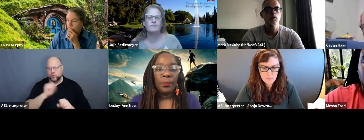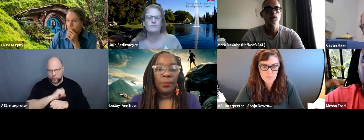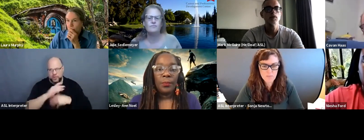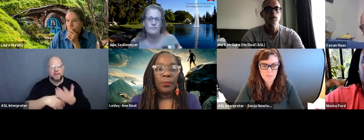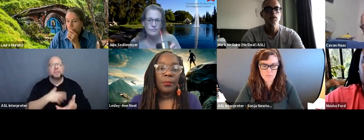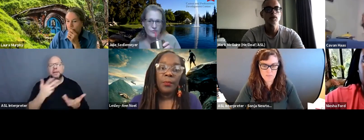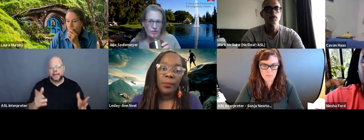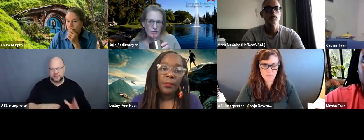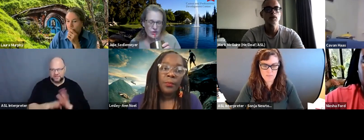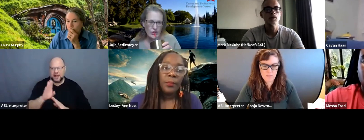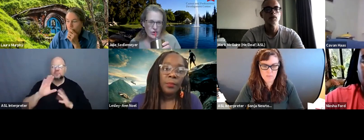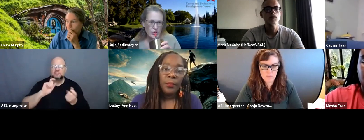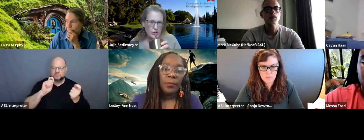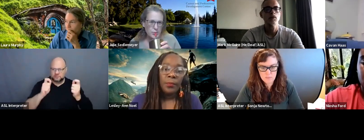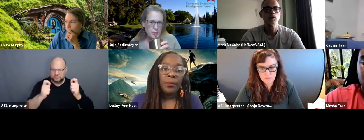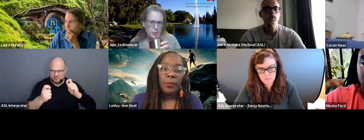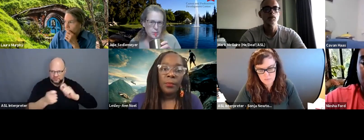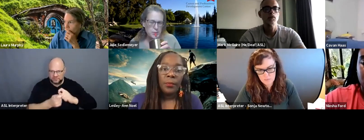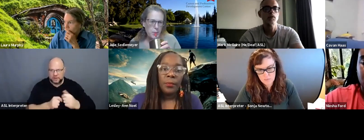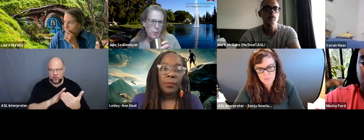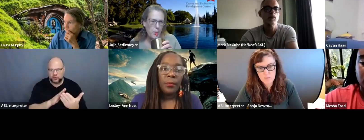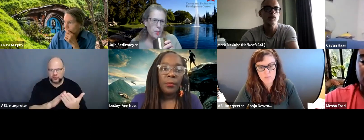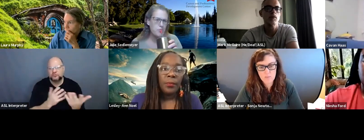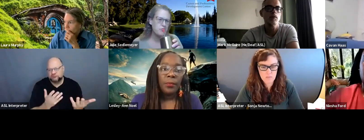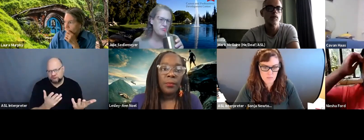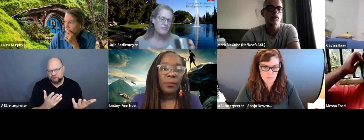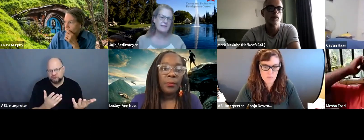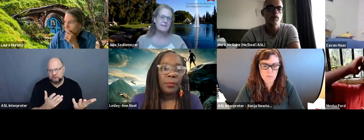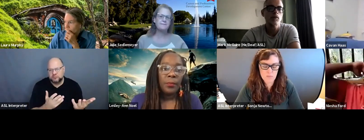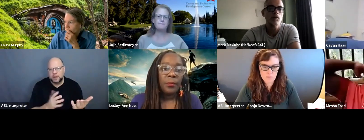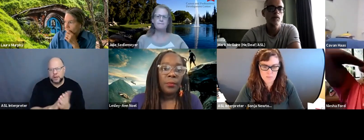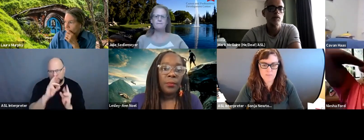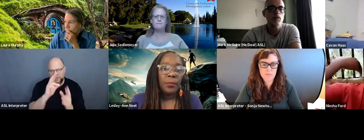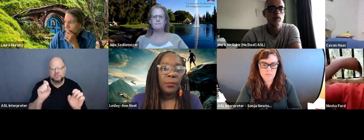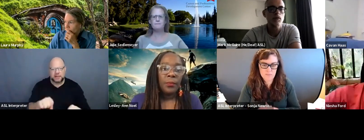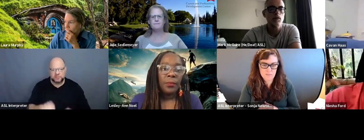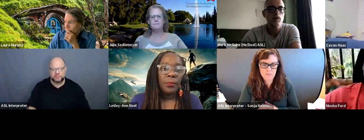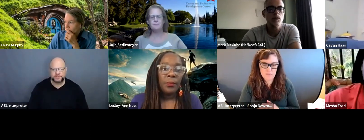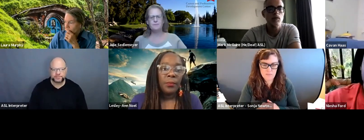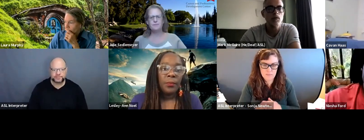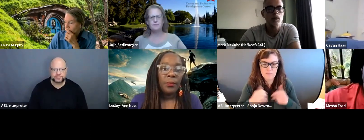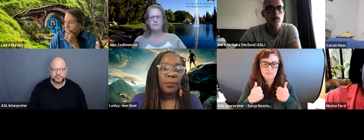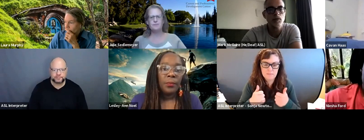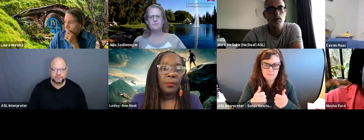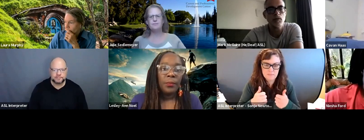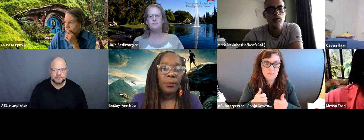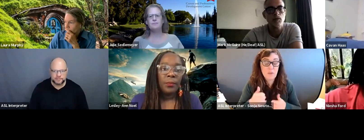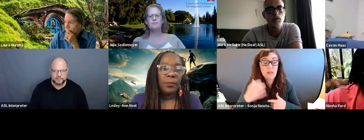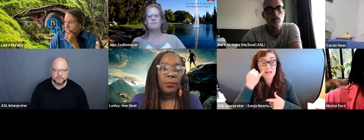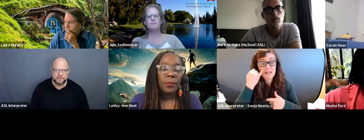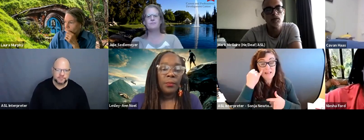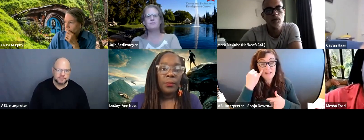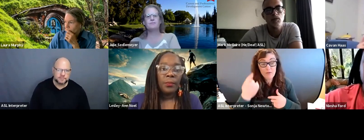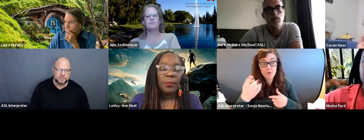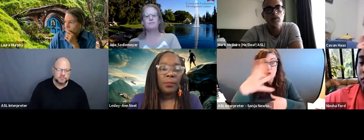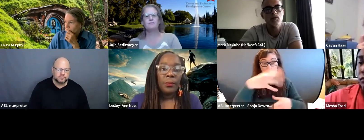develop and customize our approach to that curriculum so it can be as respectful as possible. So even if you are of a community, doesn't mean